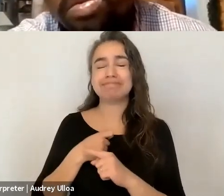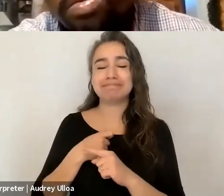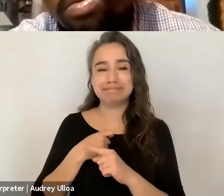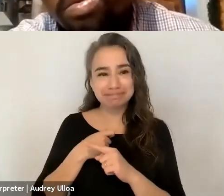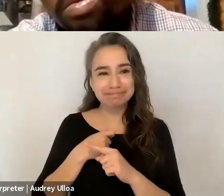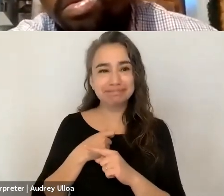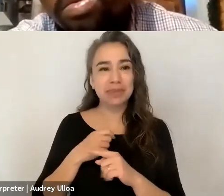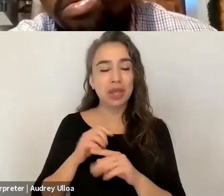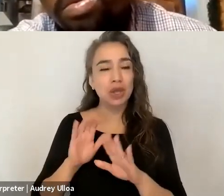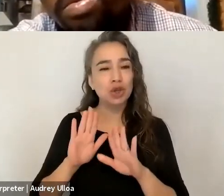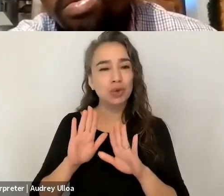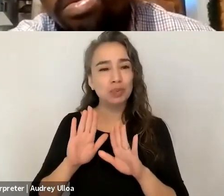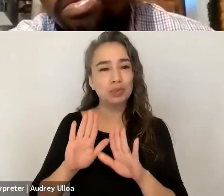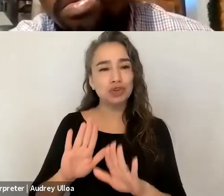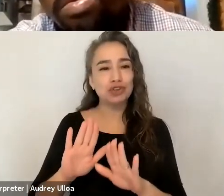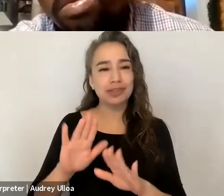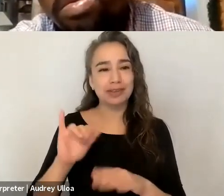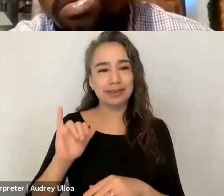needle.